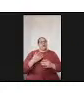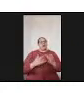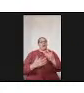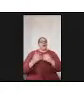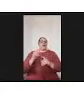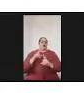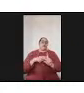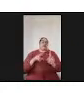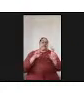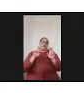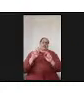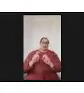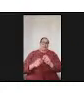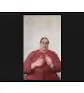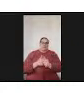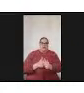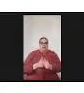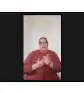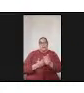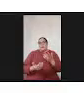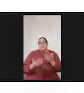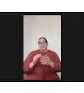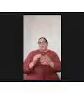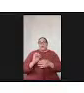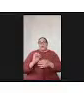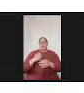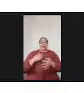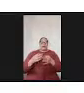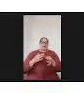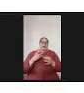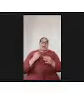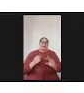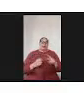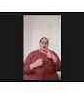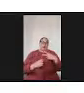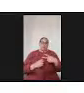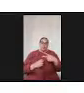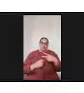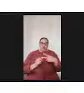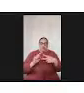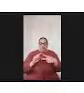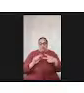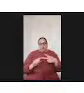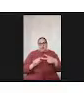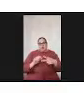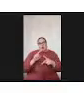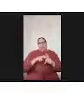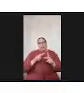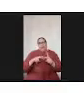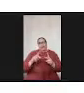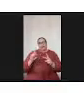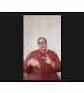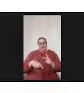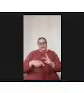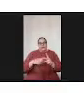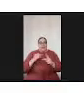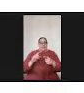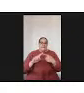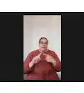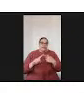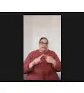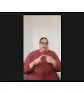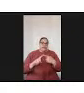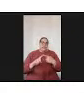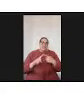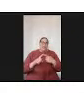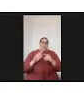compliance issues. Maybe let me explain. There's 2 types of compliance. There is one, there is